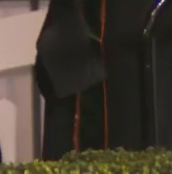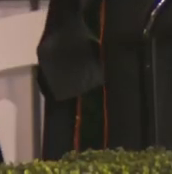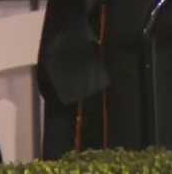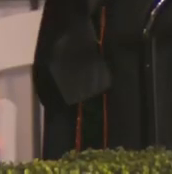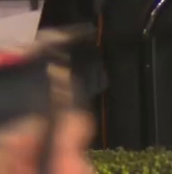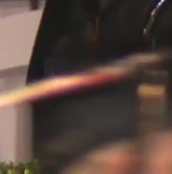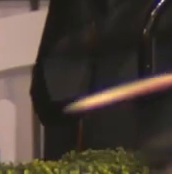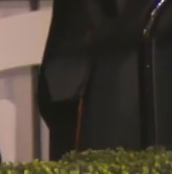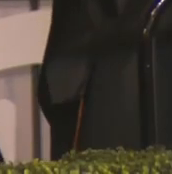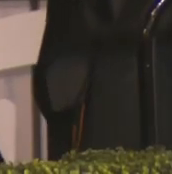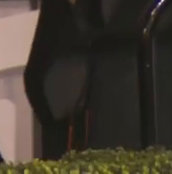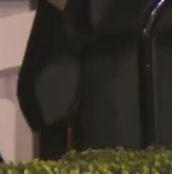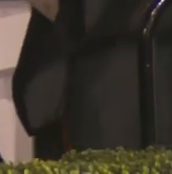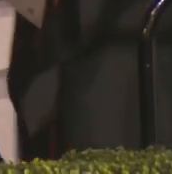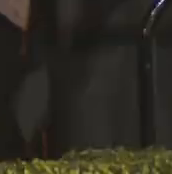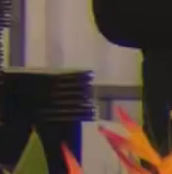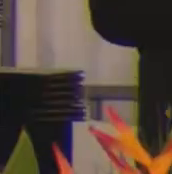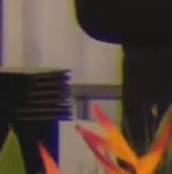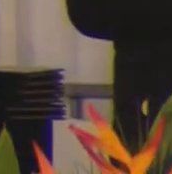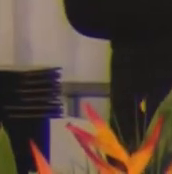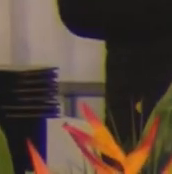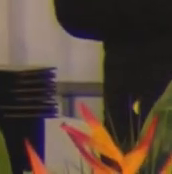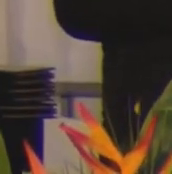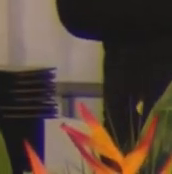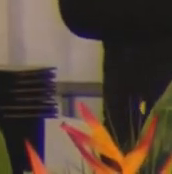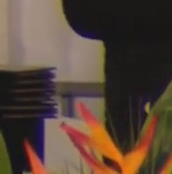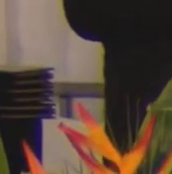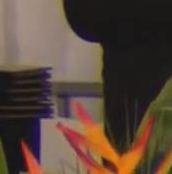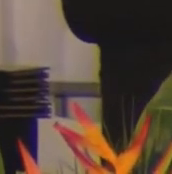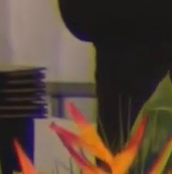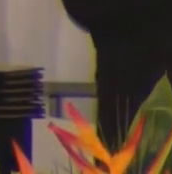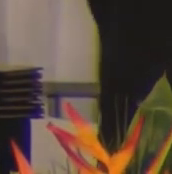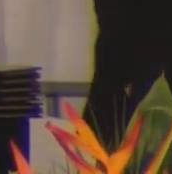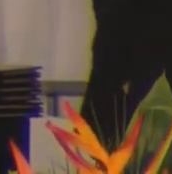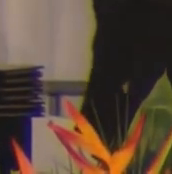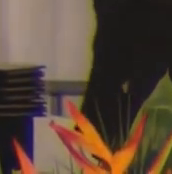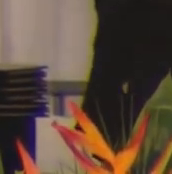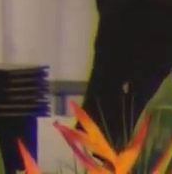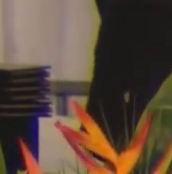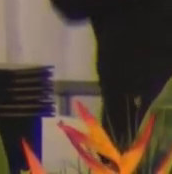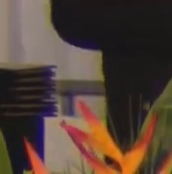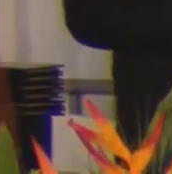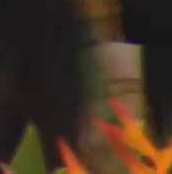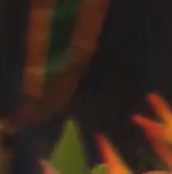Michelle Annalie Quinones. Walter Christopher Robles.